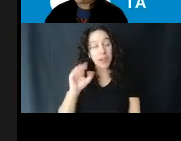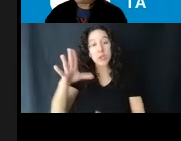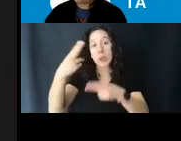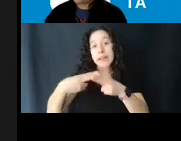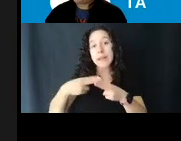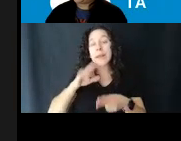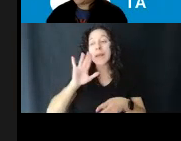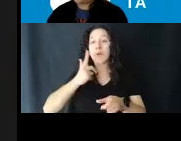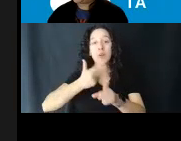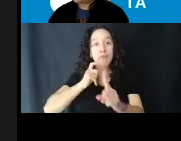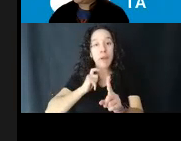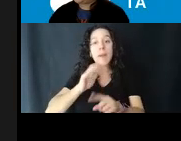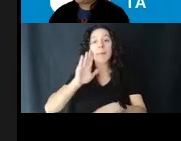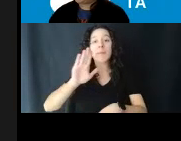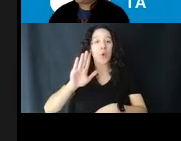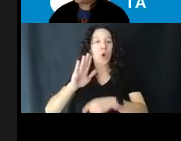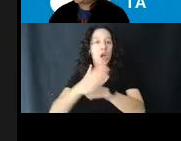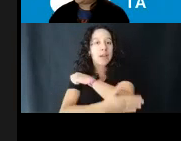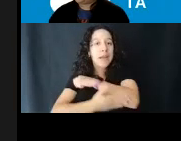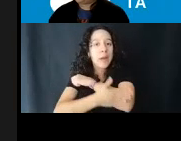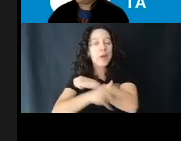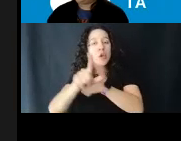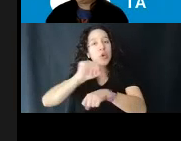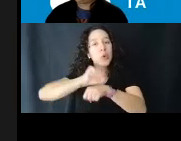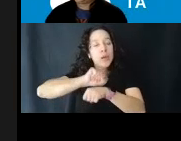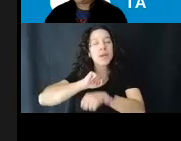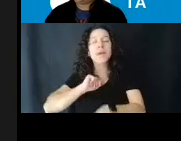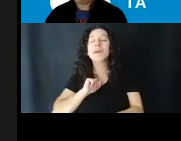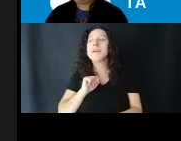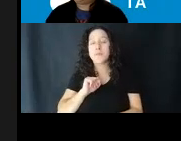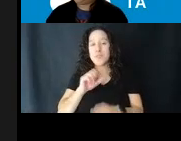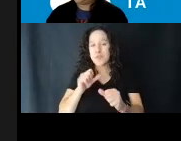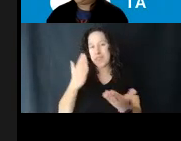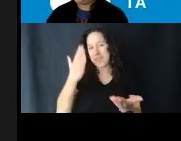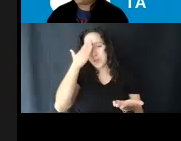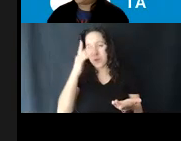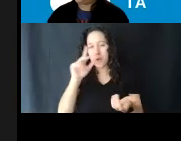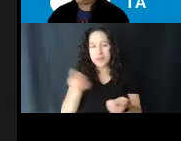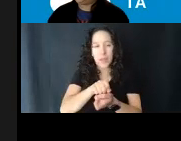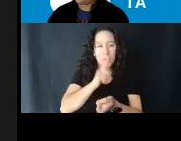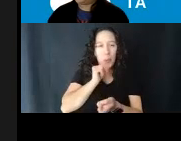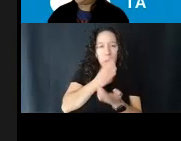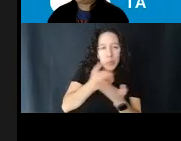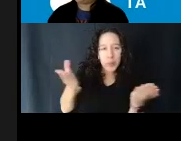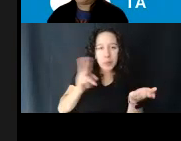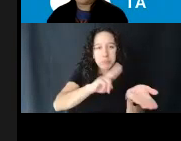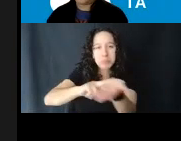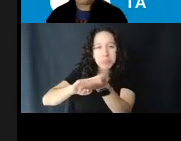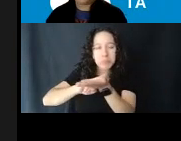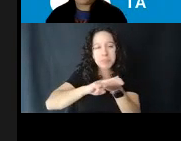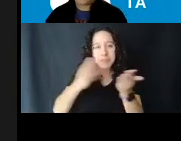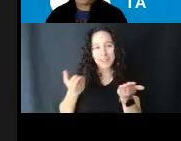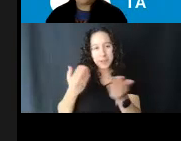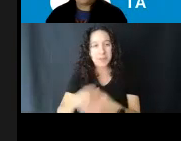where you're from, the county that you are working in, so we could get a little bit of an idea as to the counties that are represented